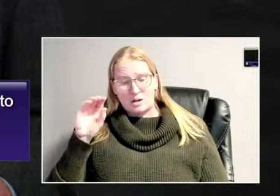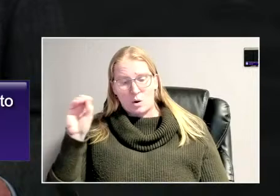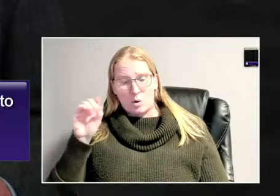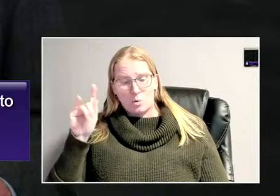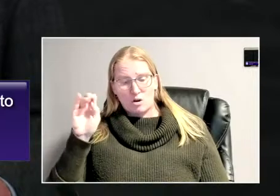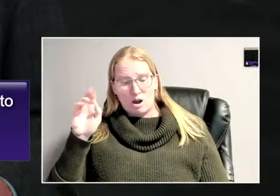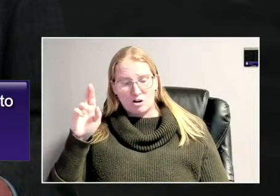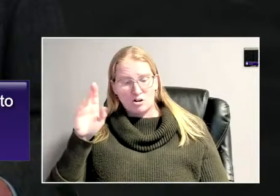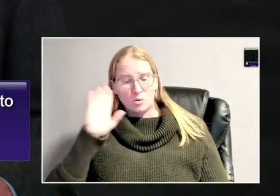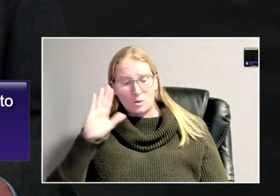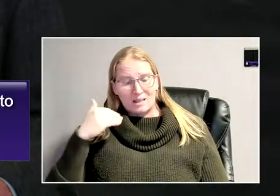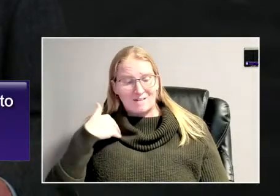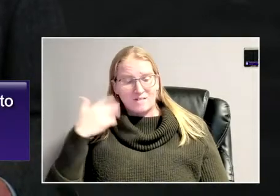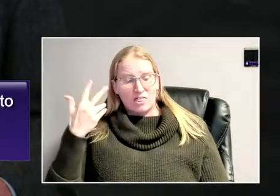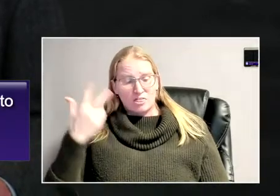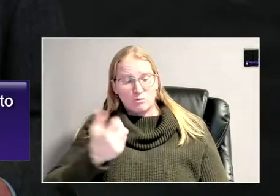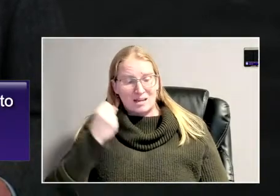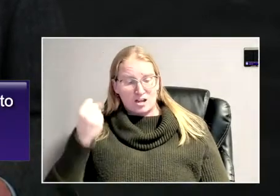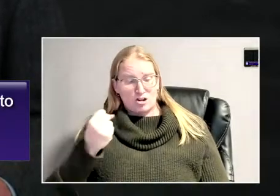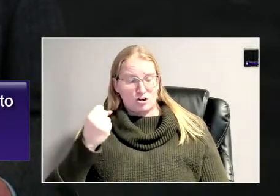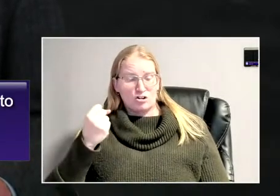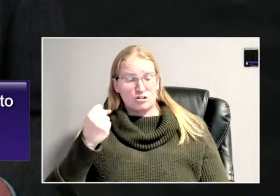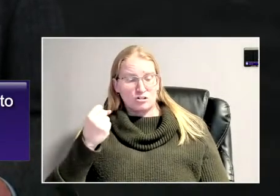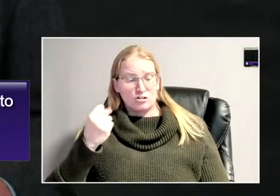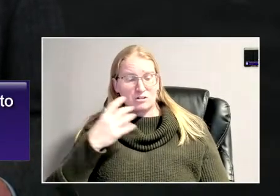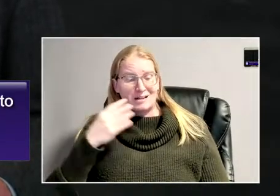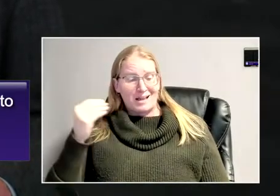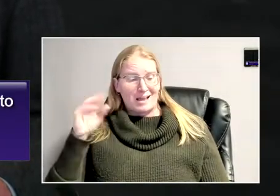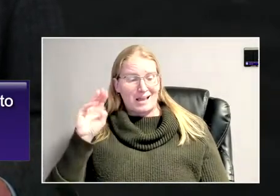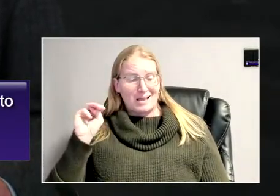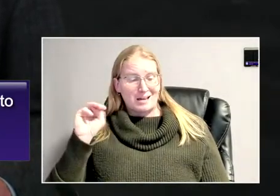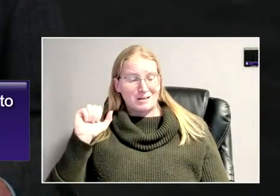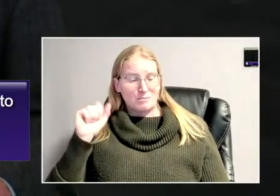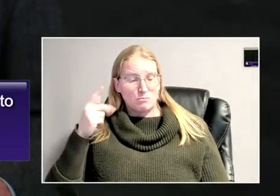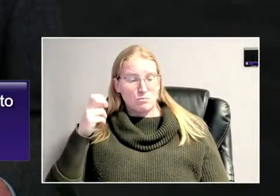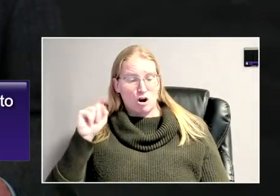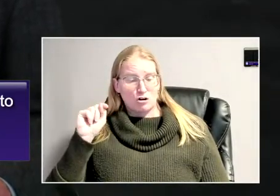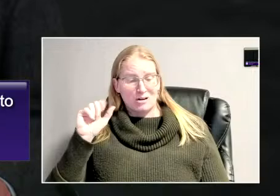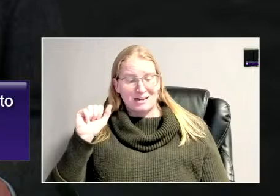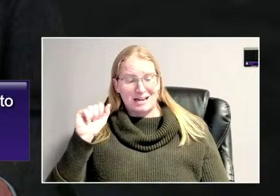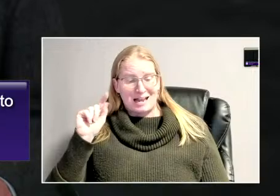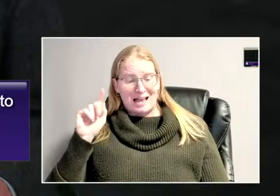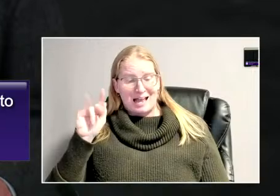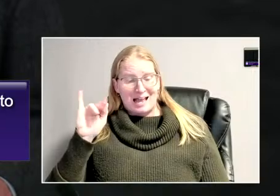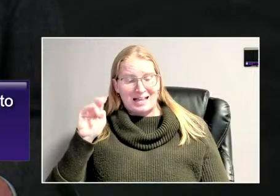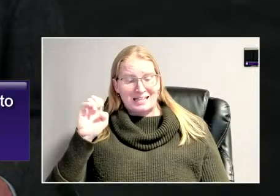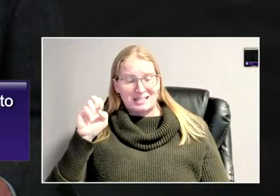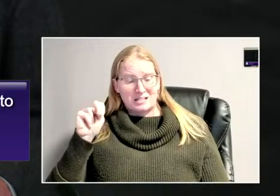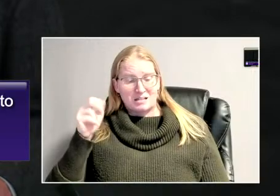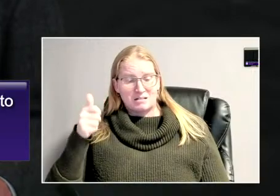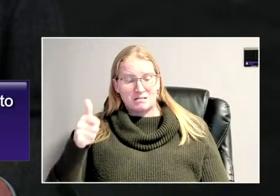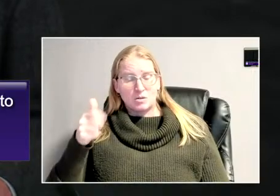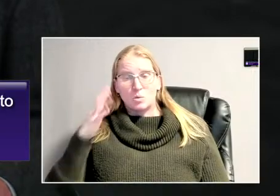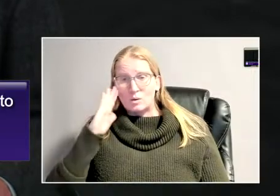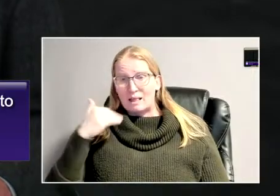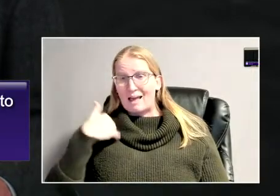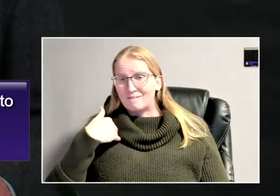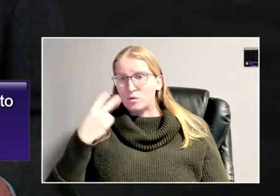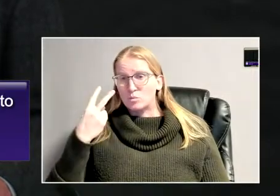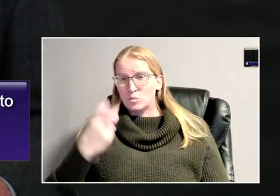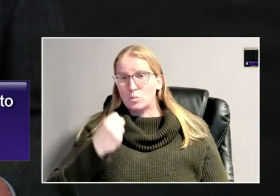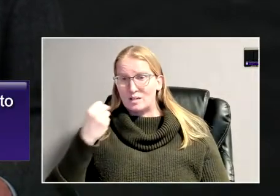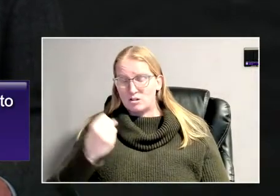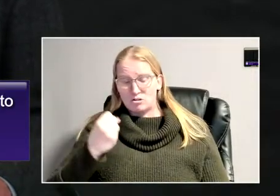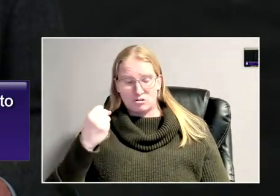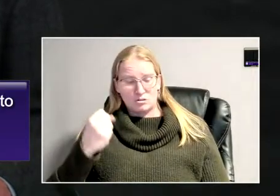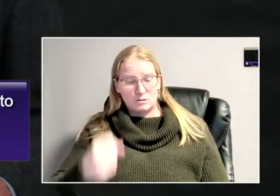Brooks Memorial Library Board of Trustees for a three-year term from 2024 to 2027 and